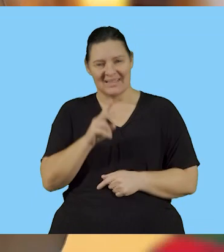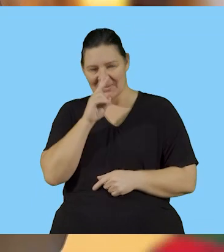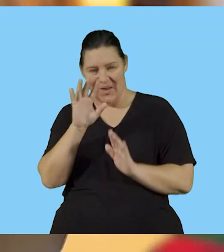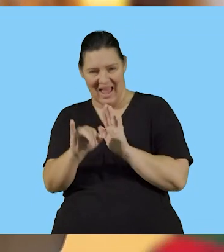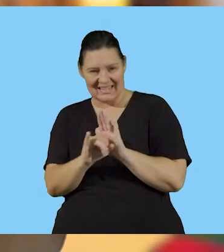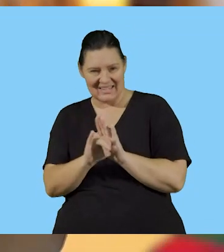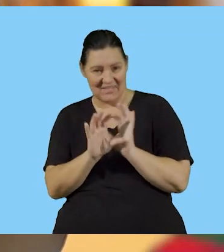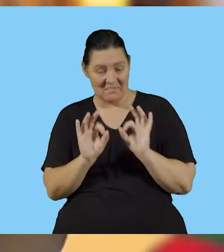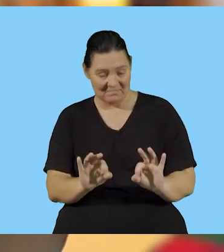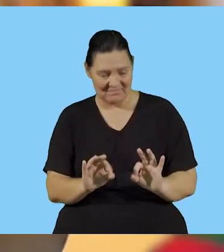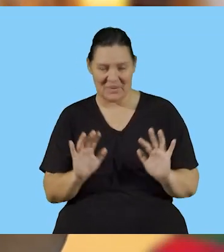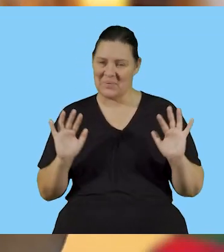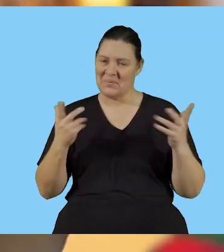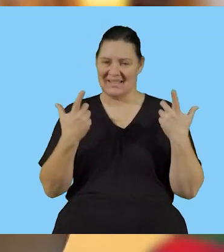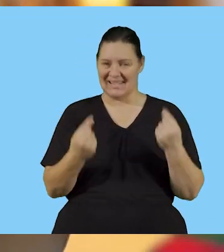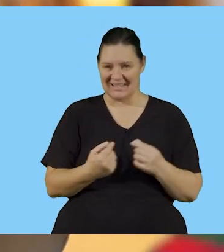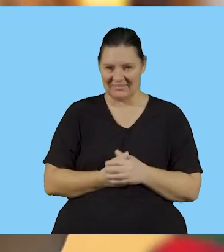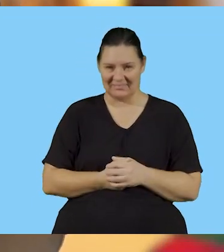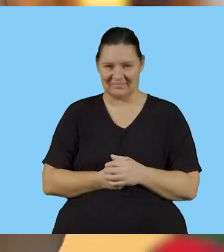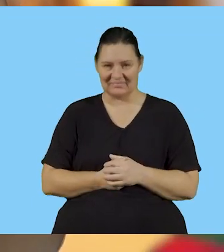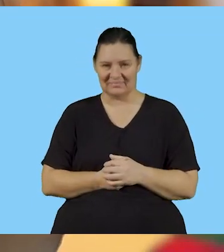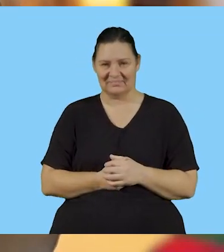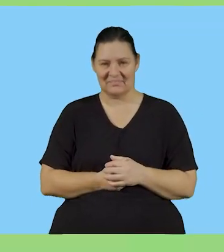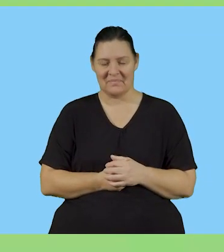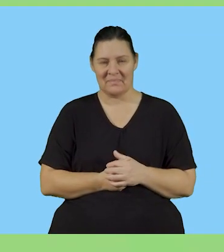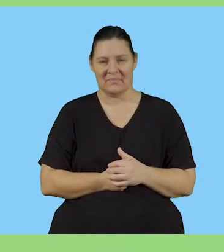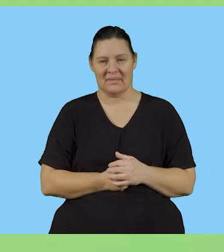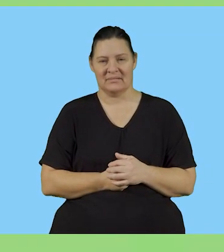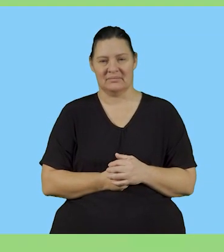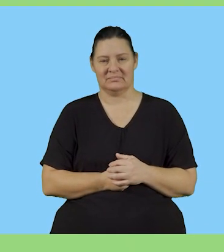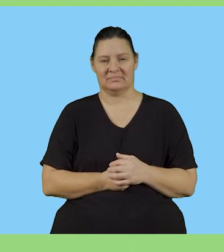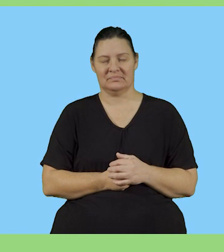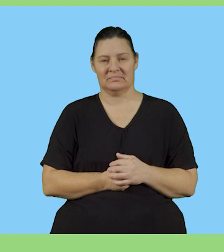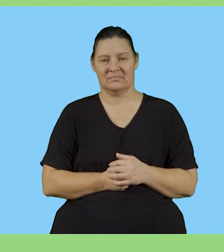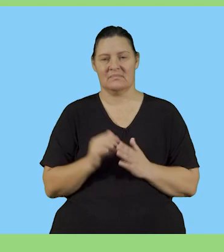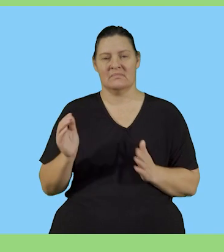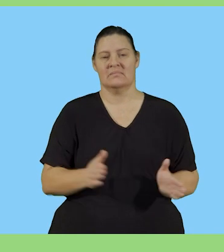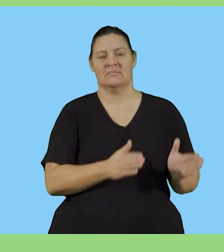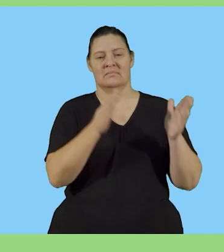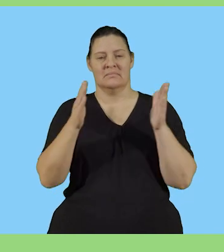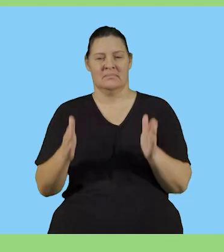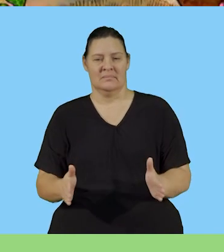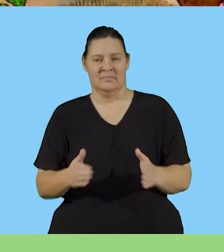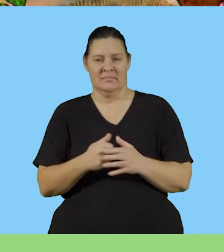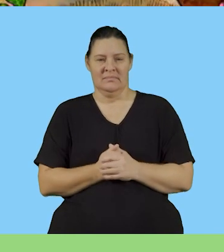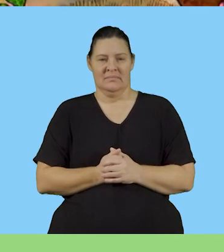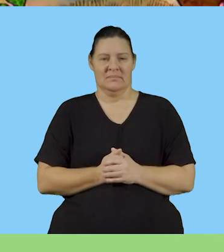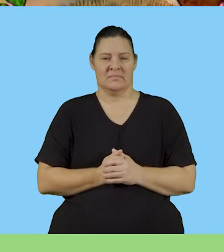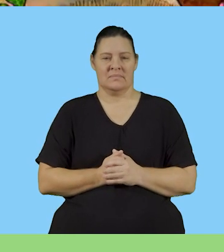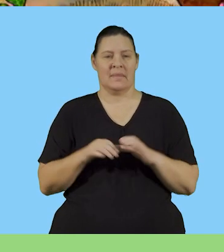to identify these ones, well done to you. Right, we are going to then move on to the